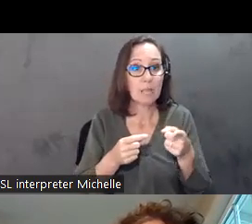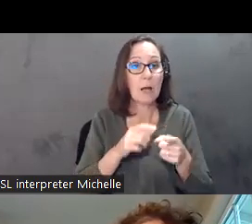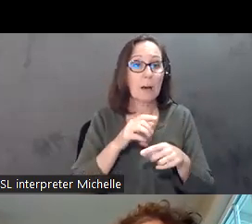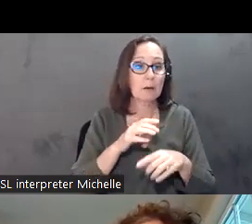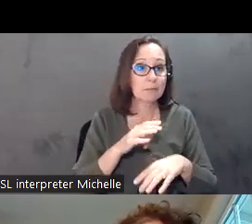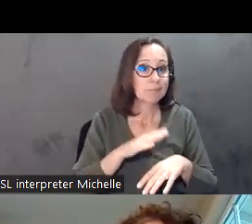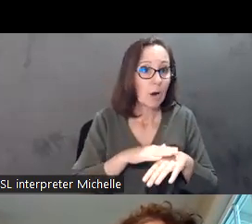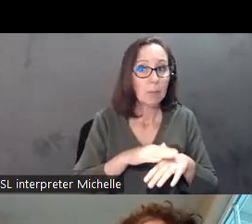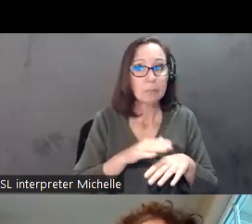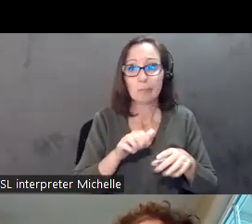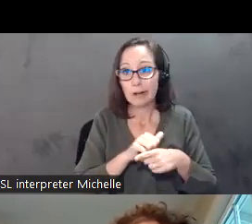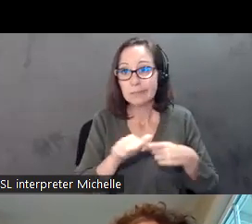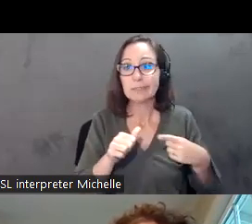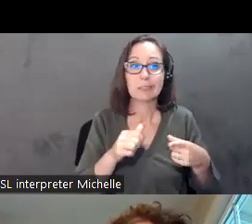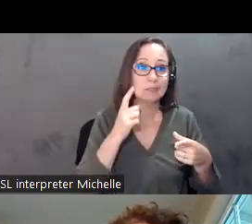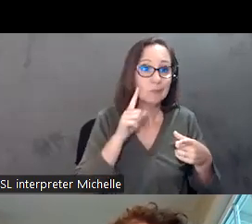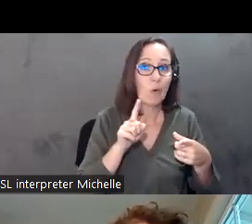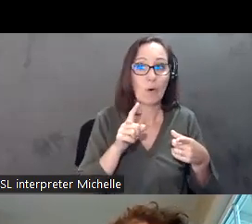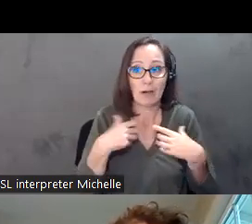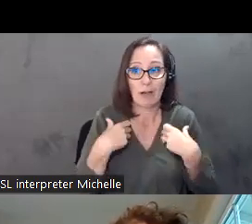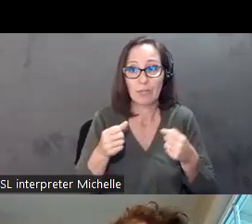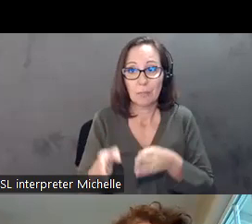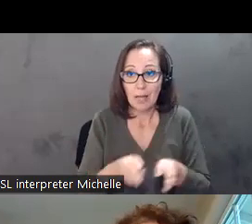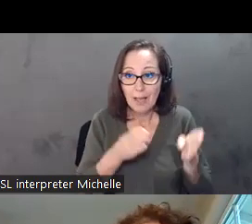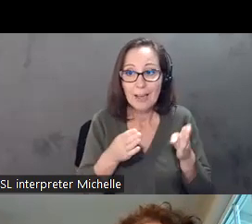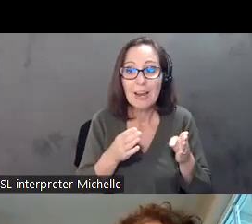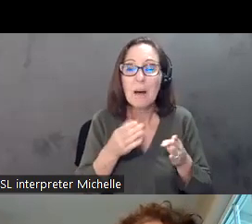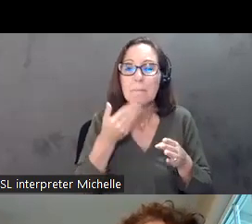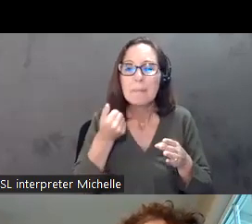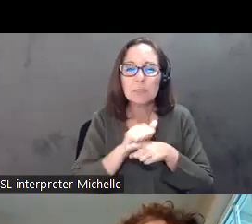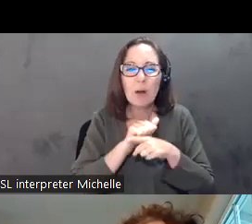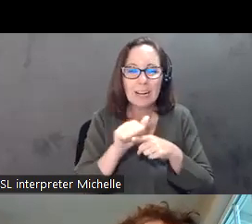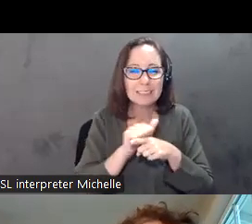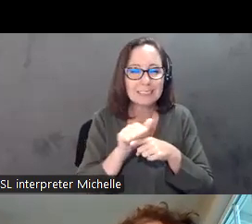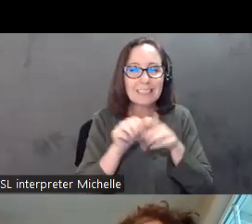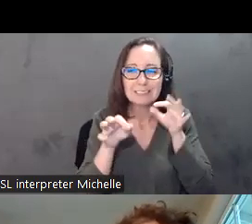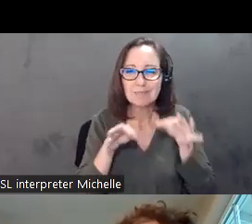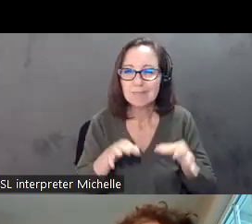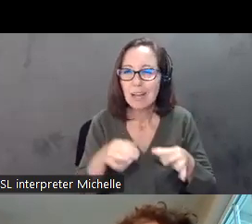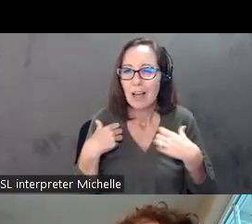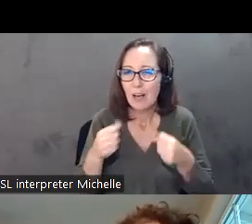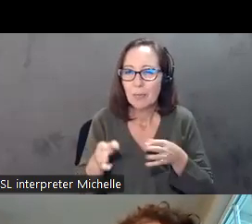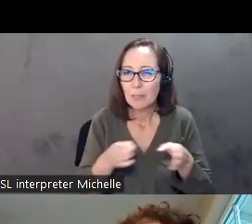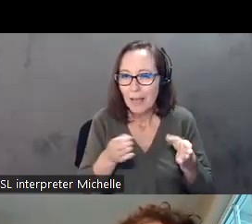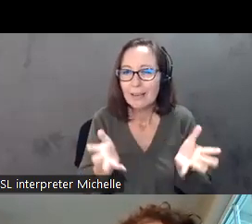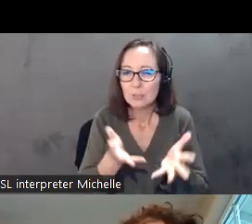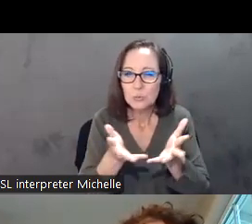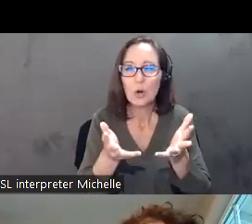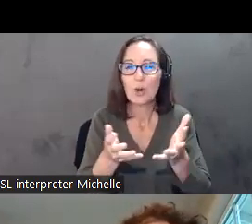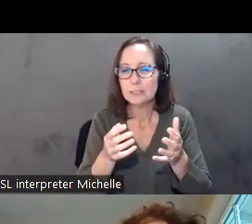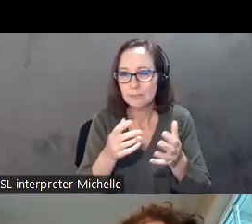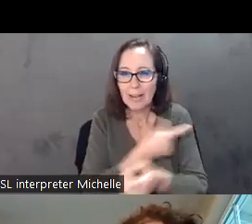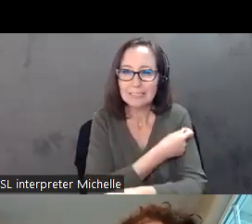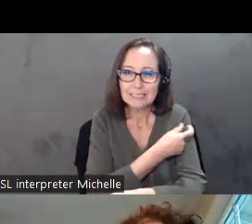practices for health plans. This is where we put some of our best practices that health plans have been doing to encourage vaccination